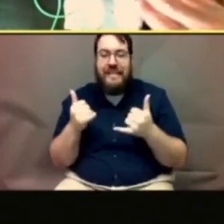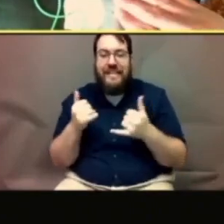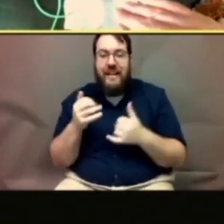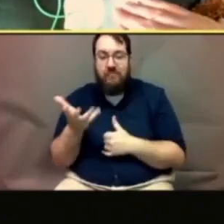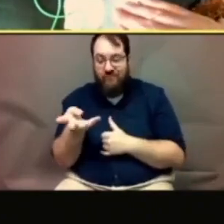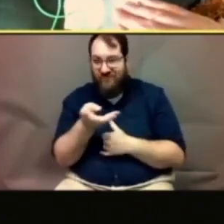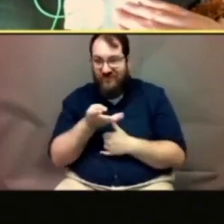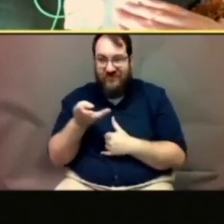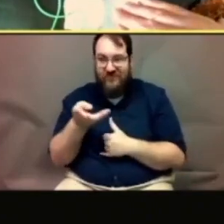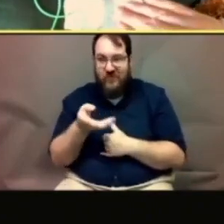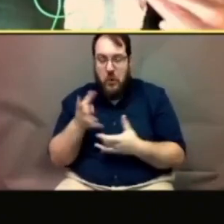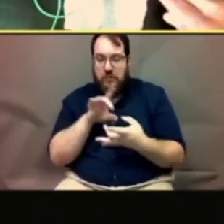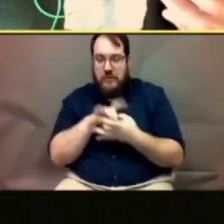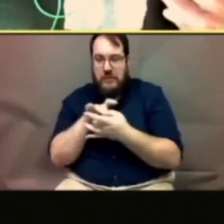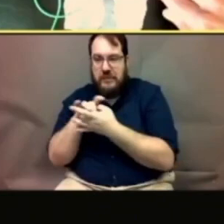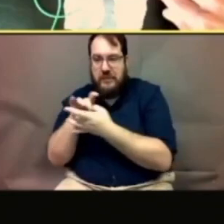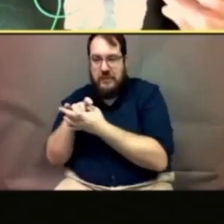connected.